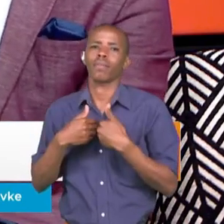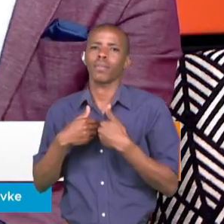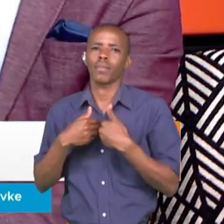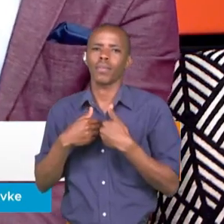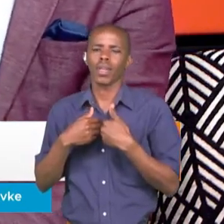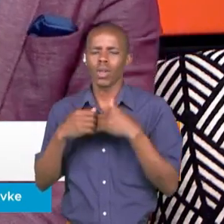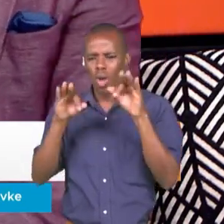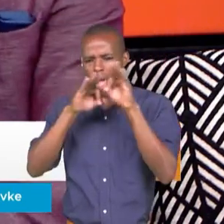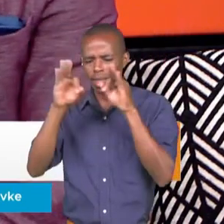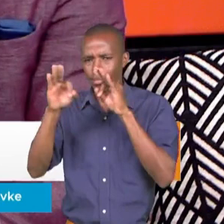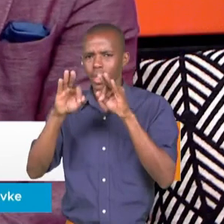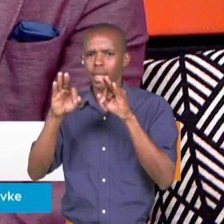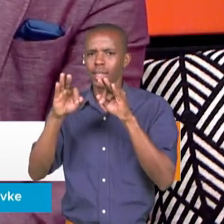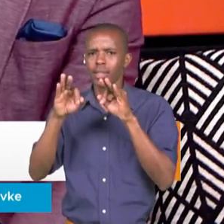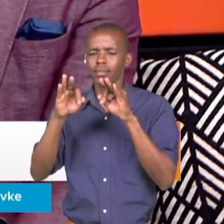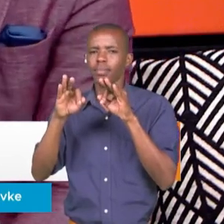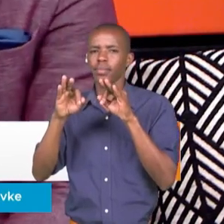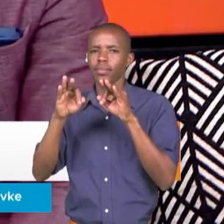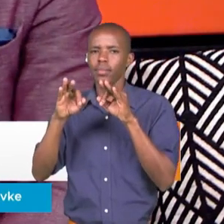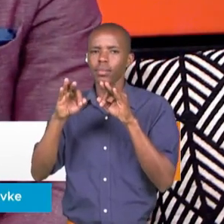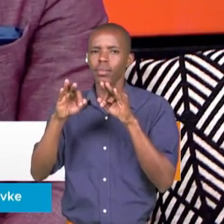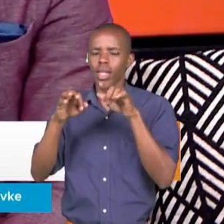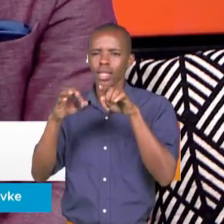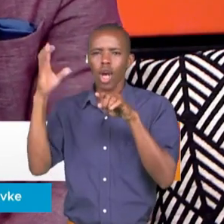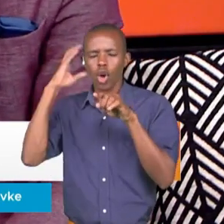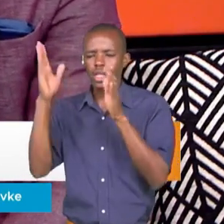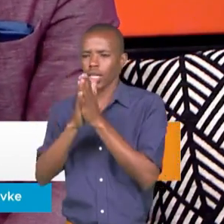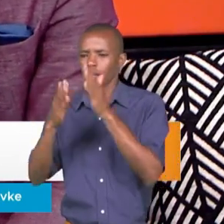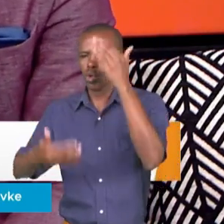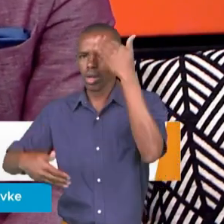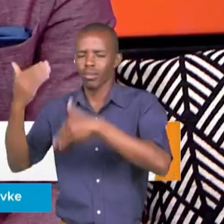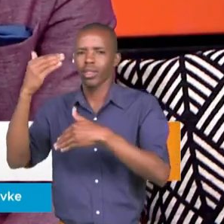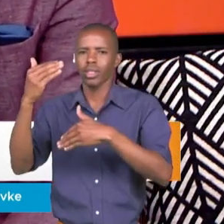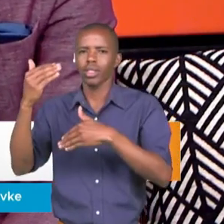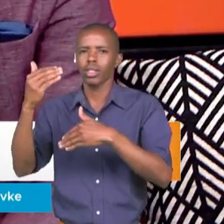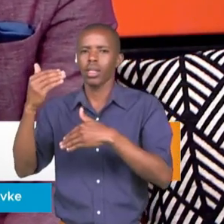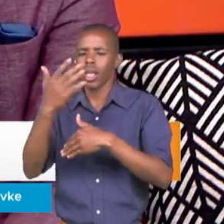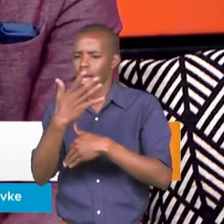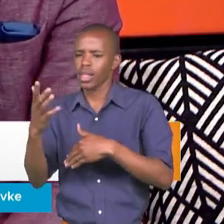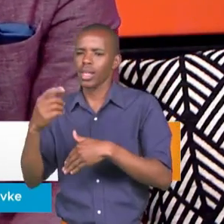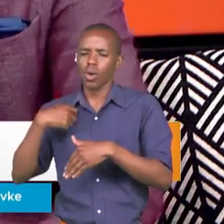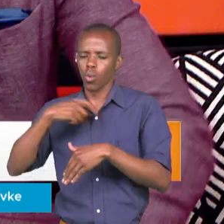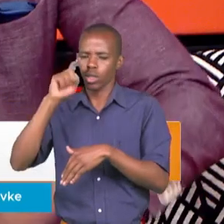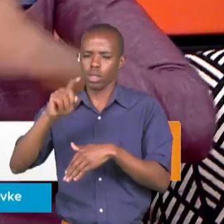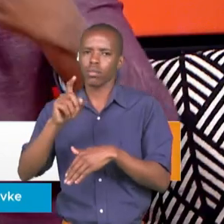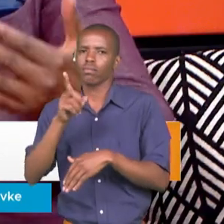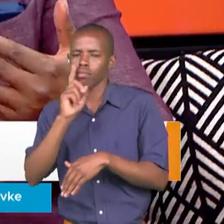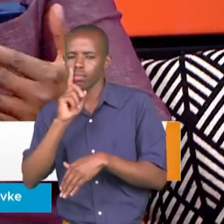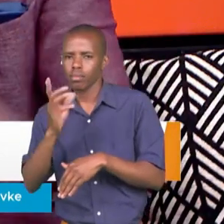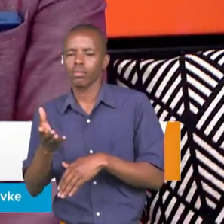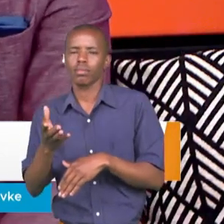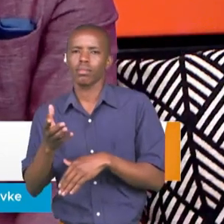more about this, because putting these colleges and universities on the spot, it's something we need to talk about it. Then the student goes